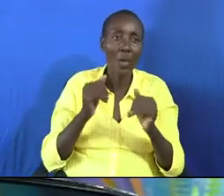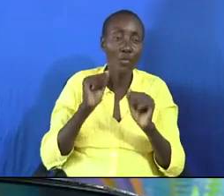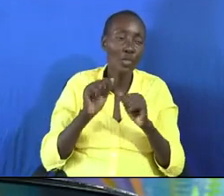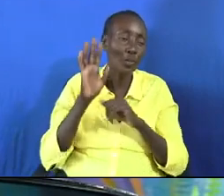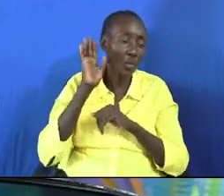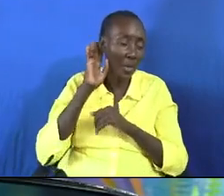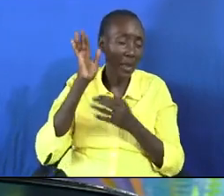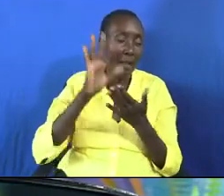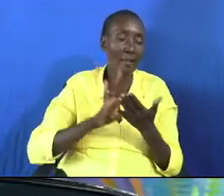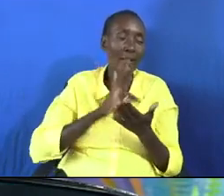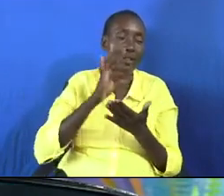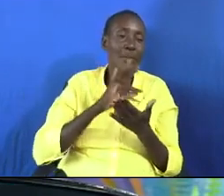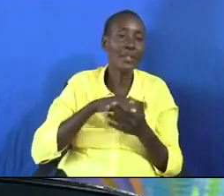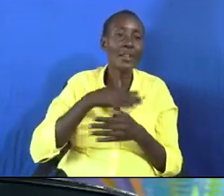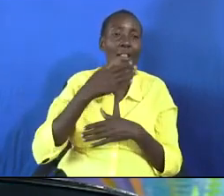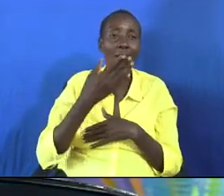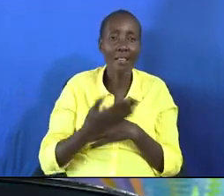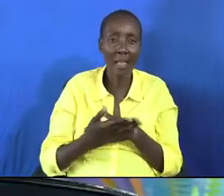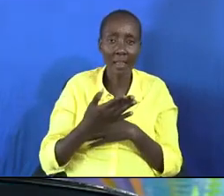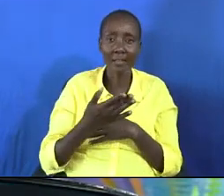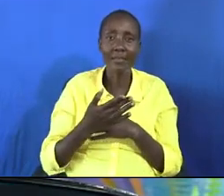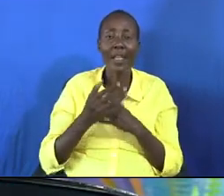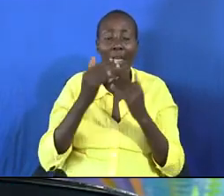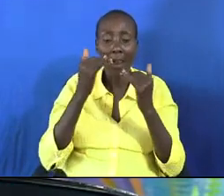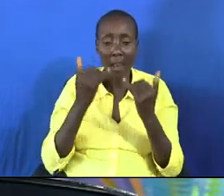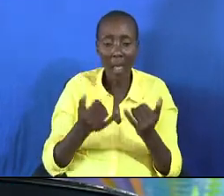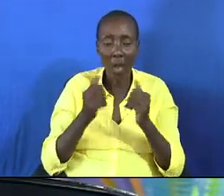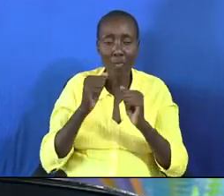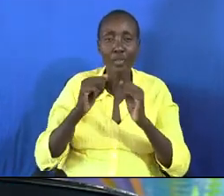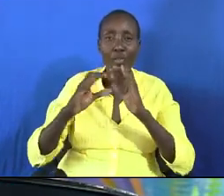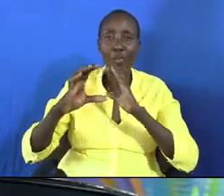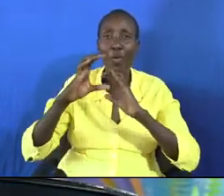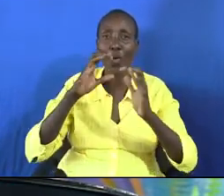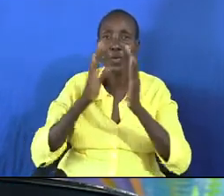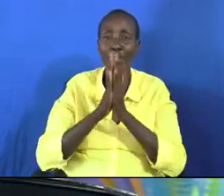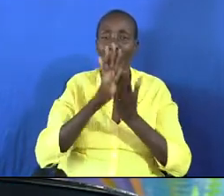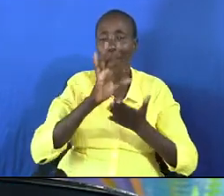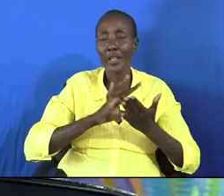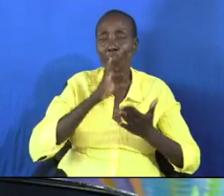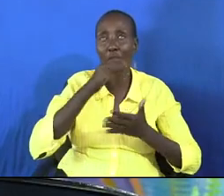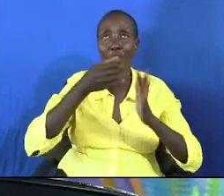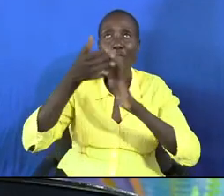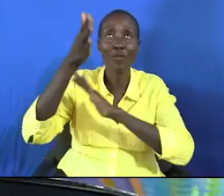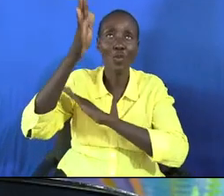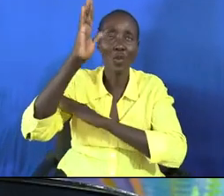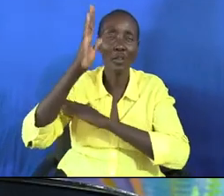the Spirit, then I will not be able to commune with the Spirit of God.